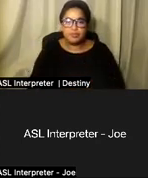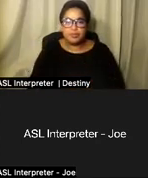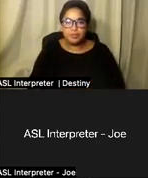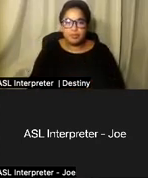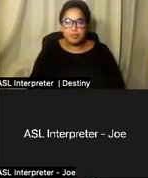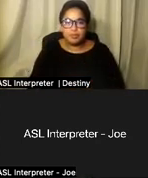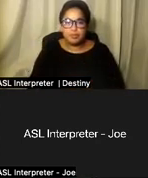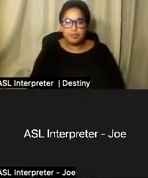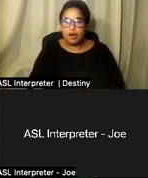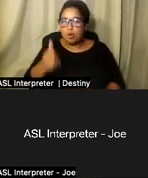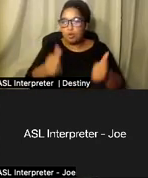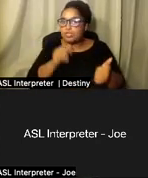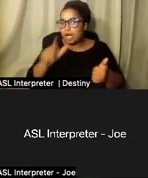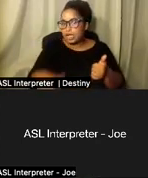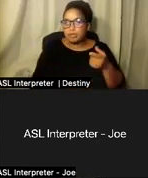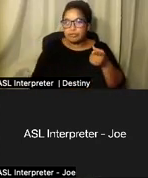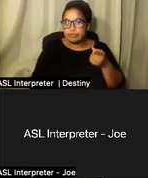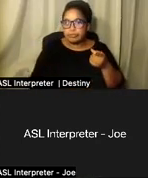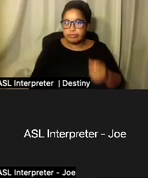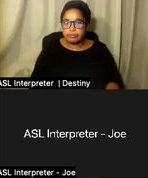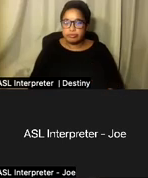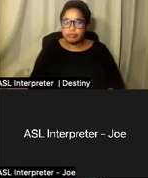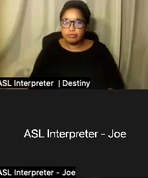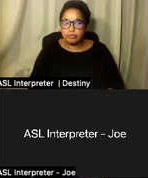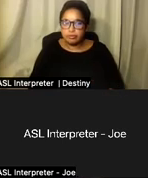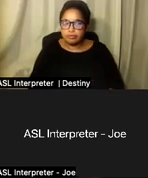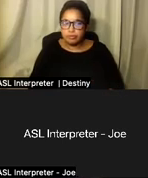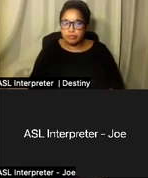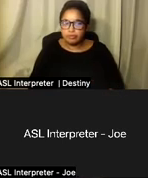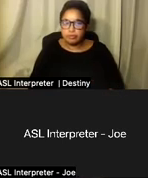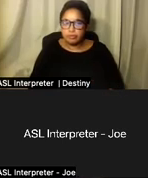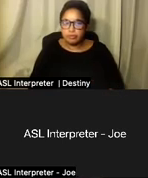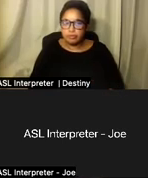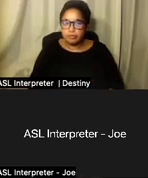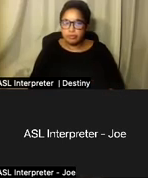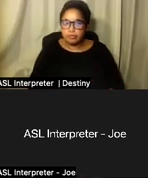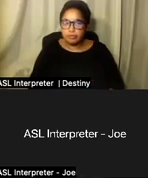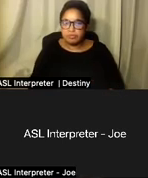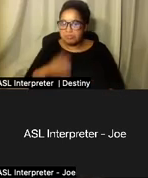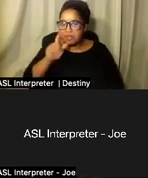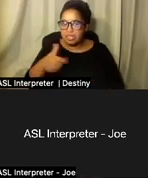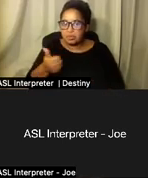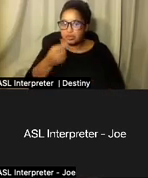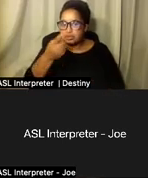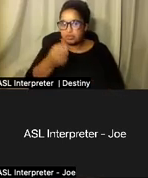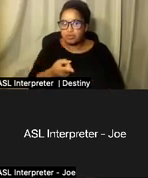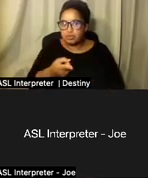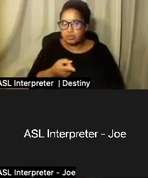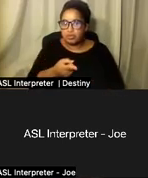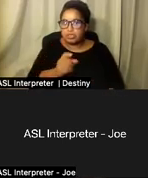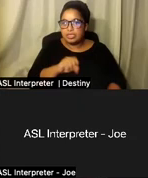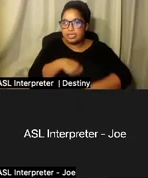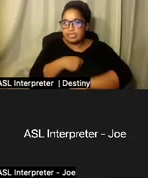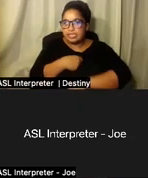What item do you not need to do your home fastening? Do you not need safety goggles,